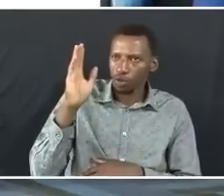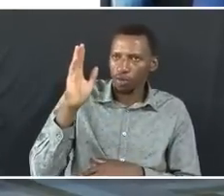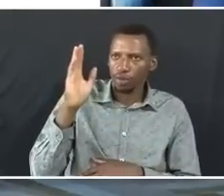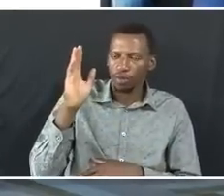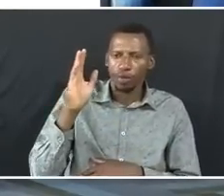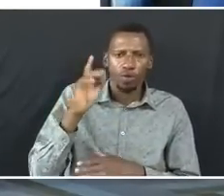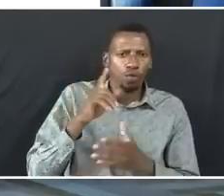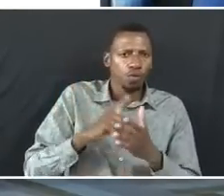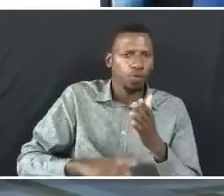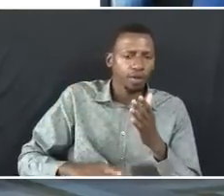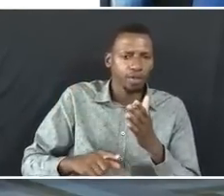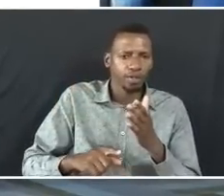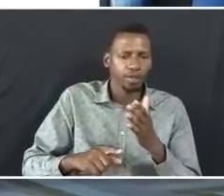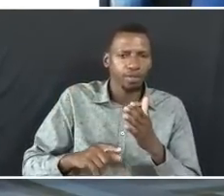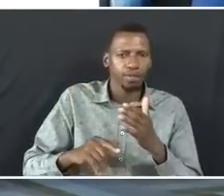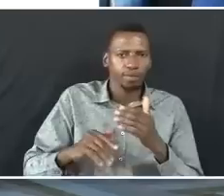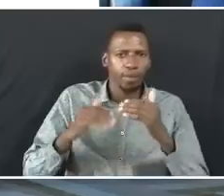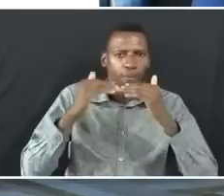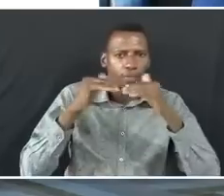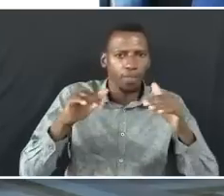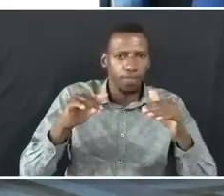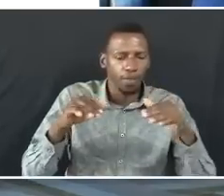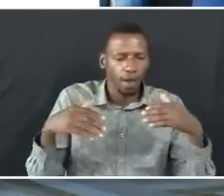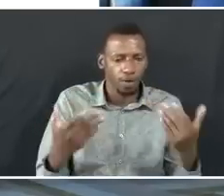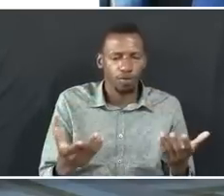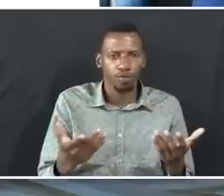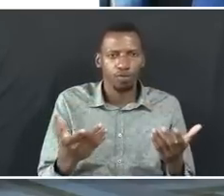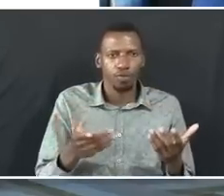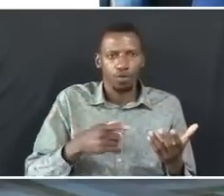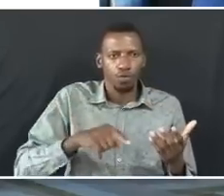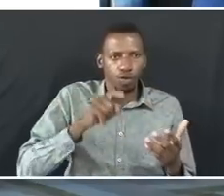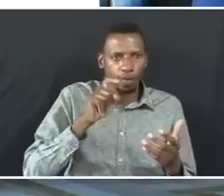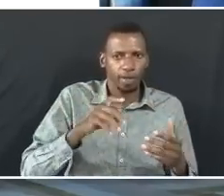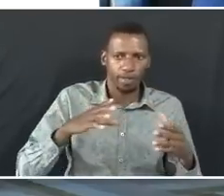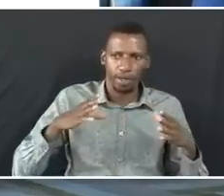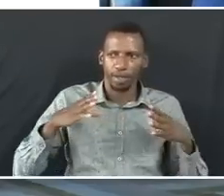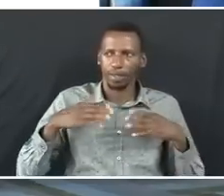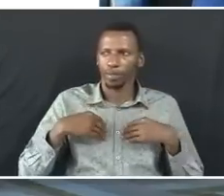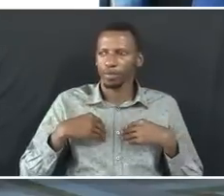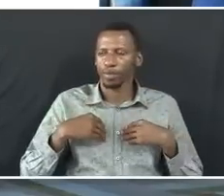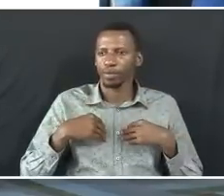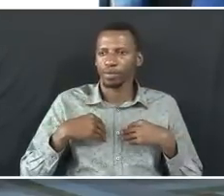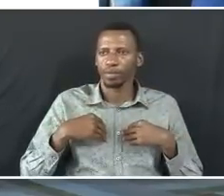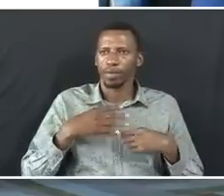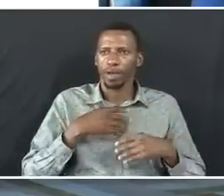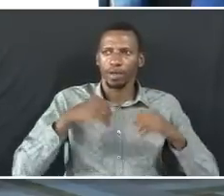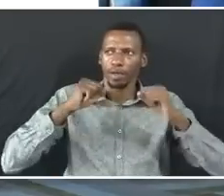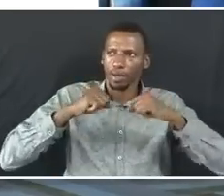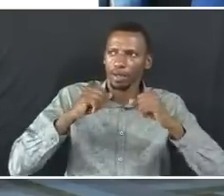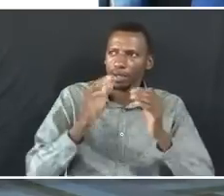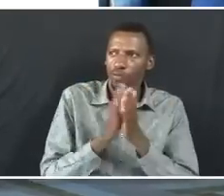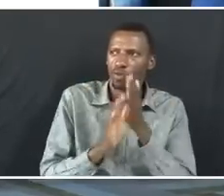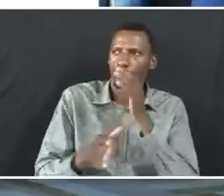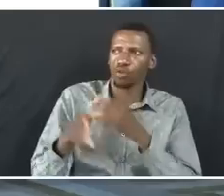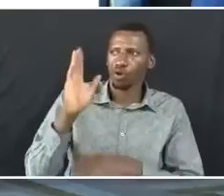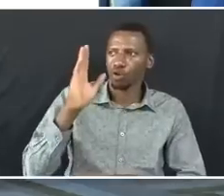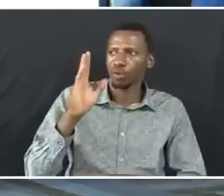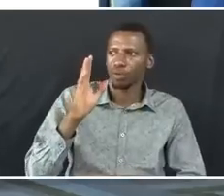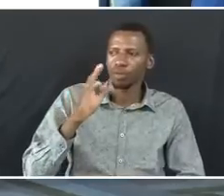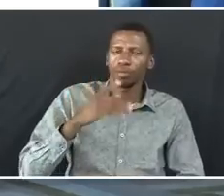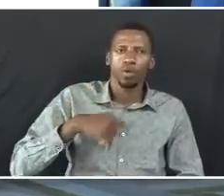for us to accommodate us. We must accept, agree with God, we